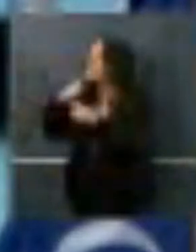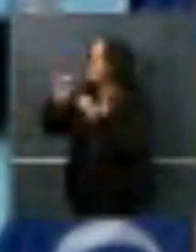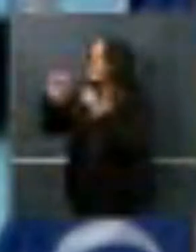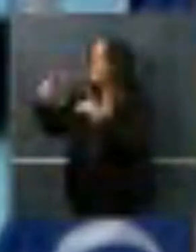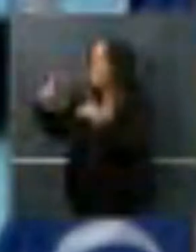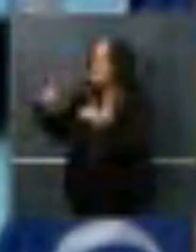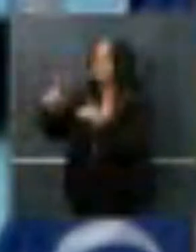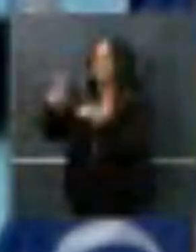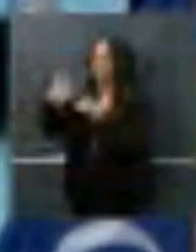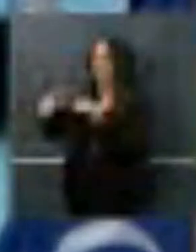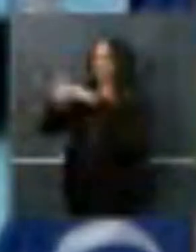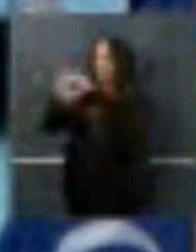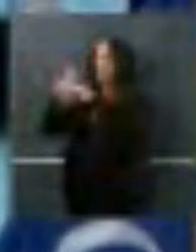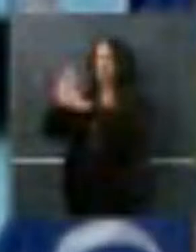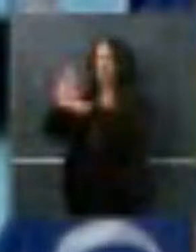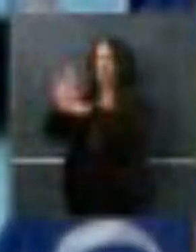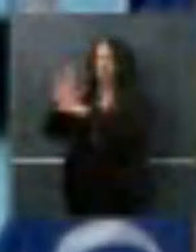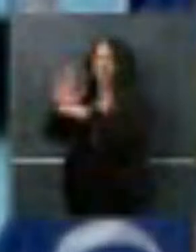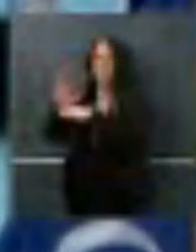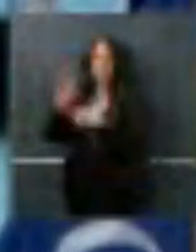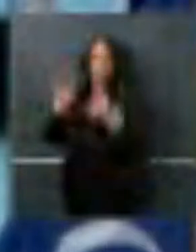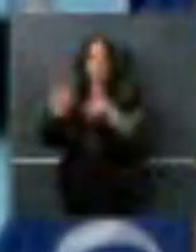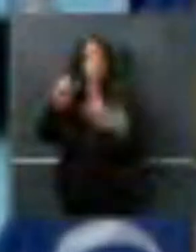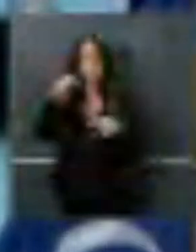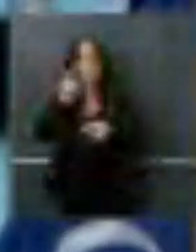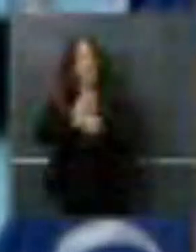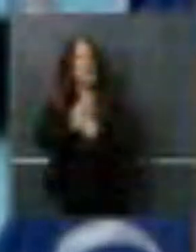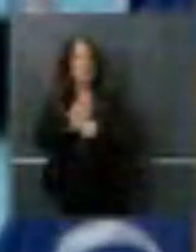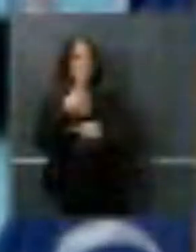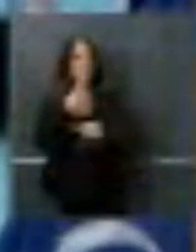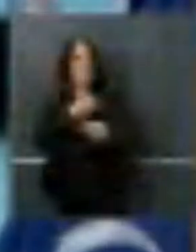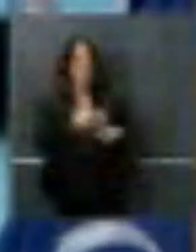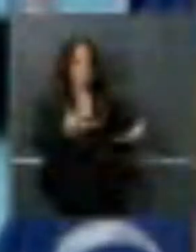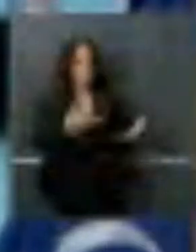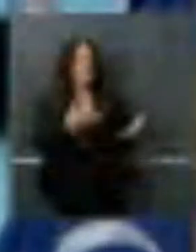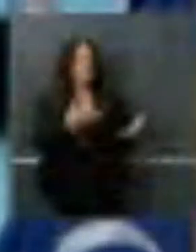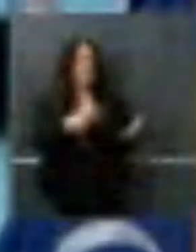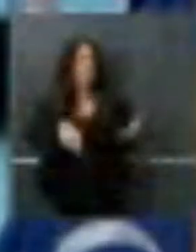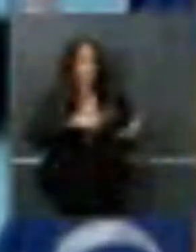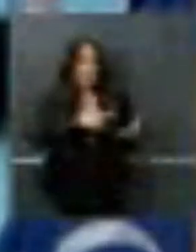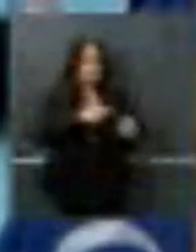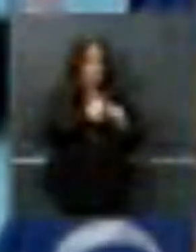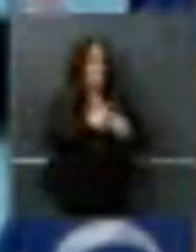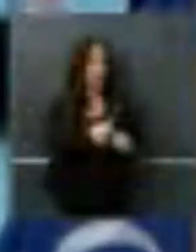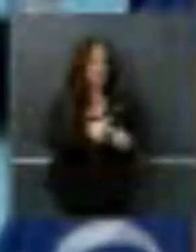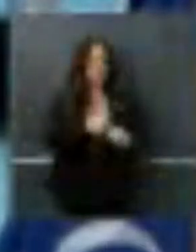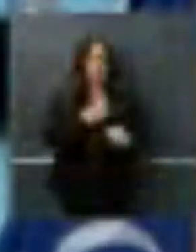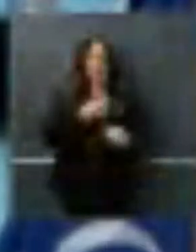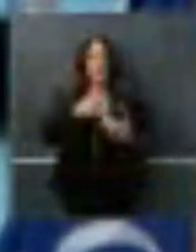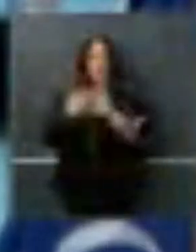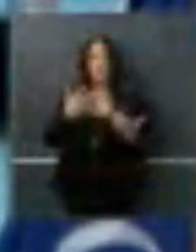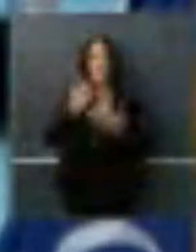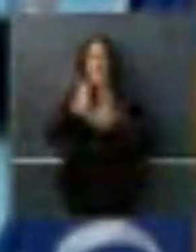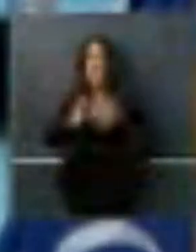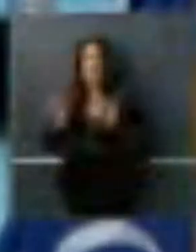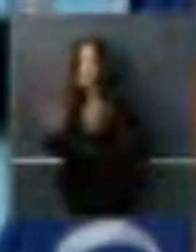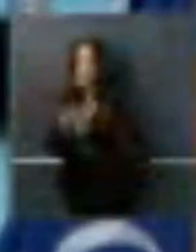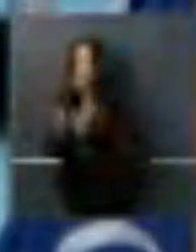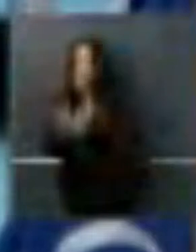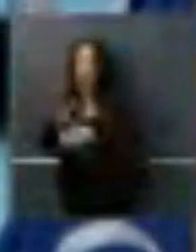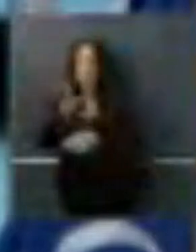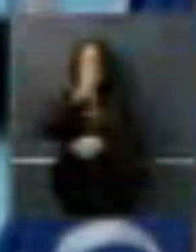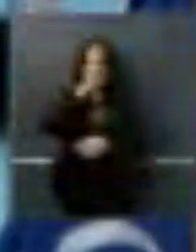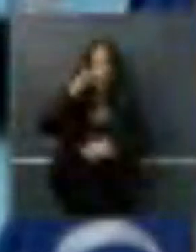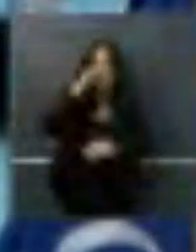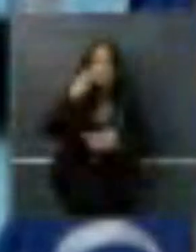of capacity to deliver on it in districts, smaller, rural, across the state. And we know that. And